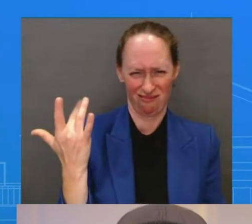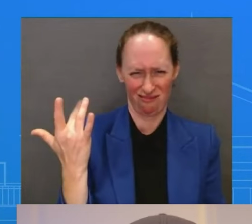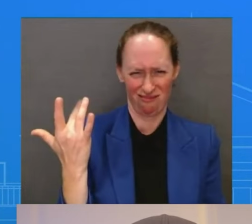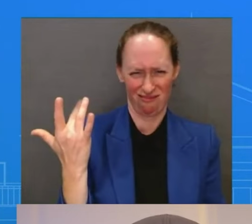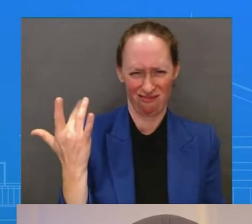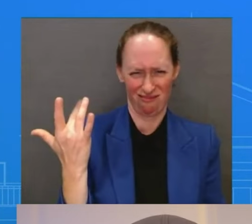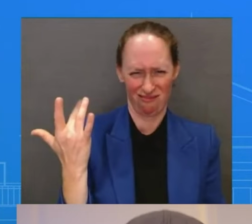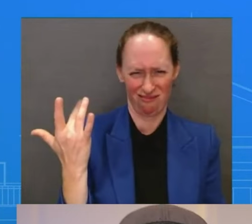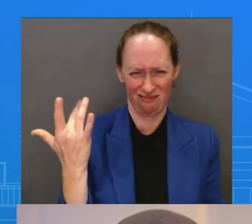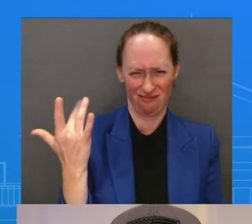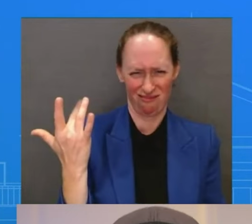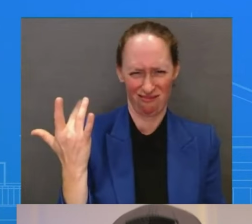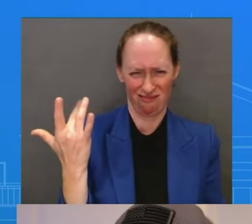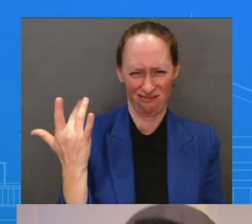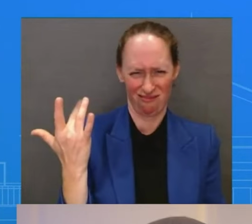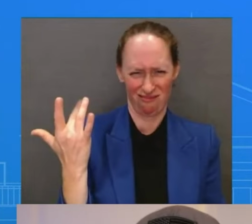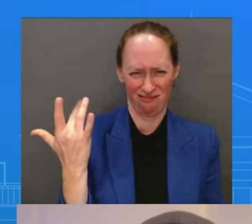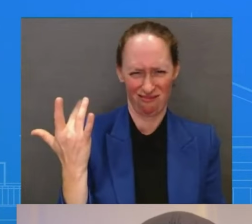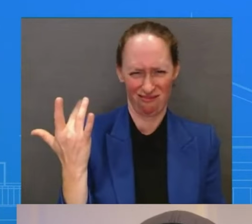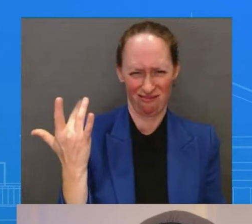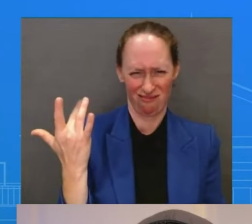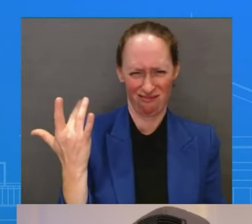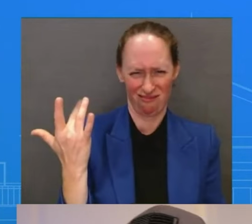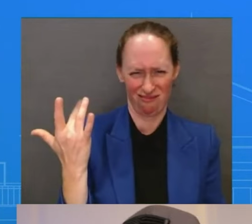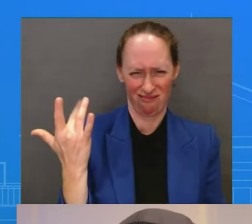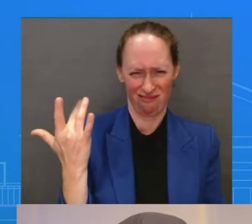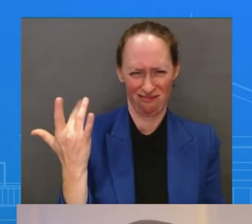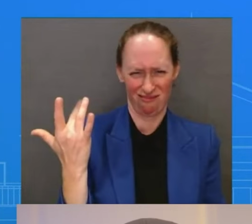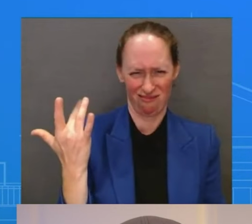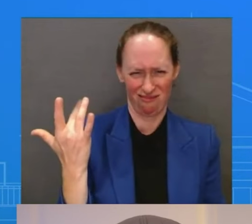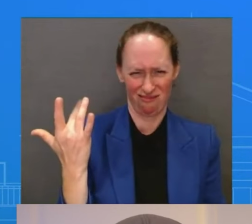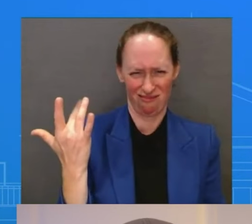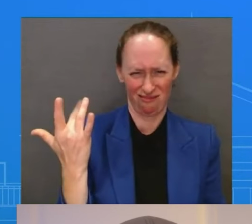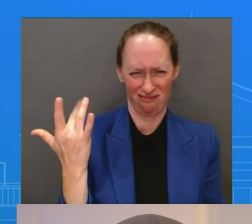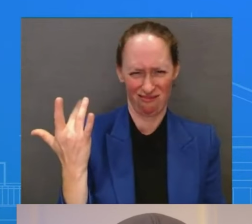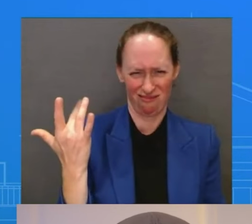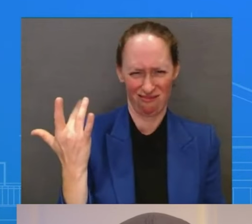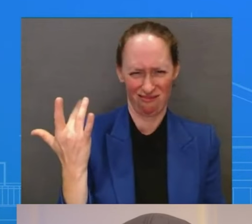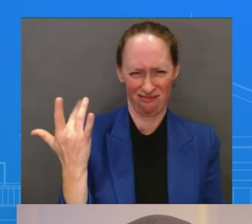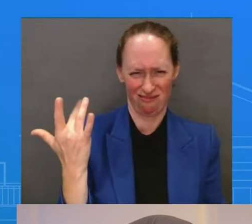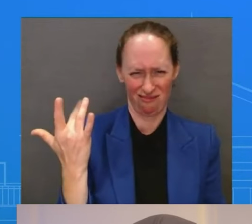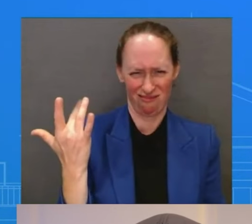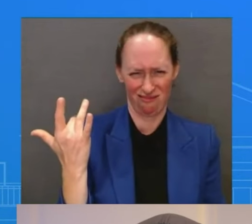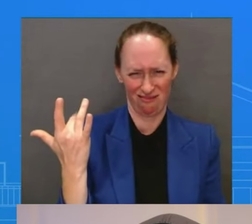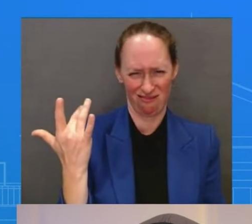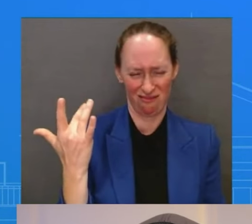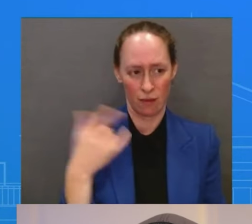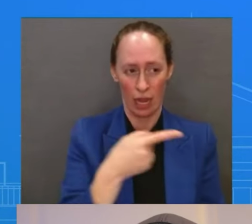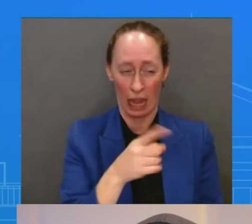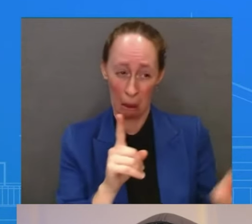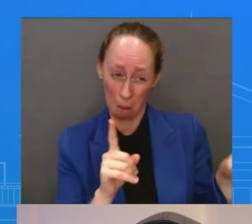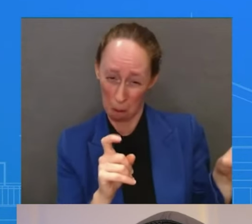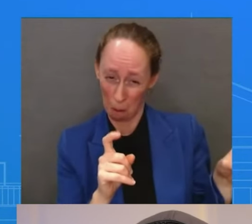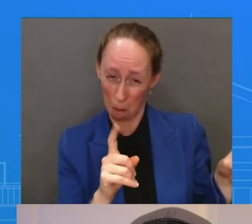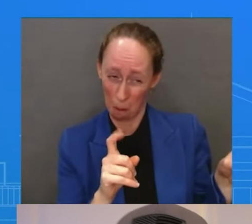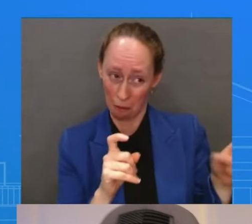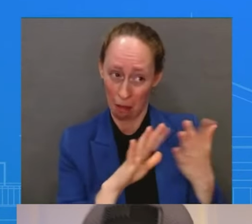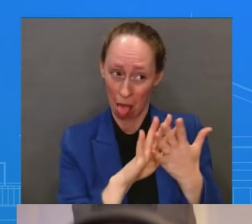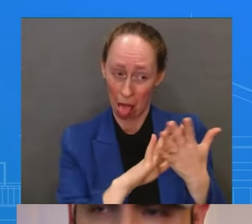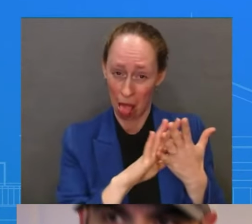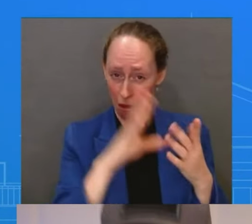by Israel and the prime minister? Really, John? Holy crap, this is insane. Question, please. To follow up on